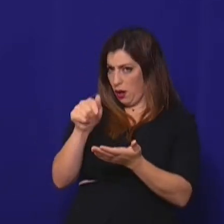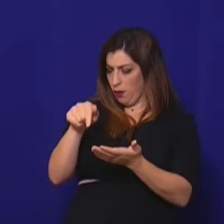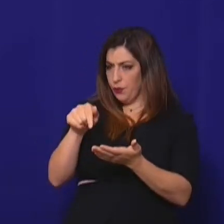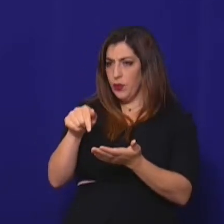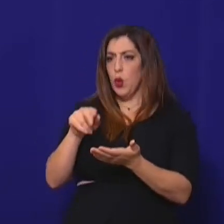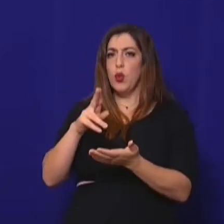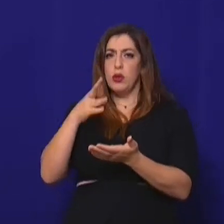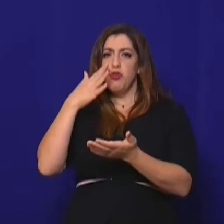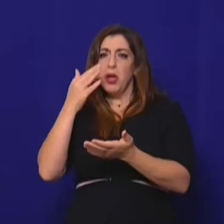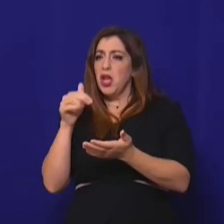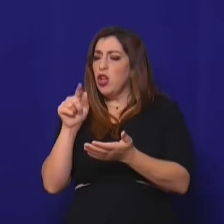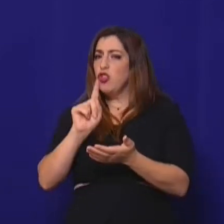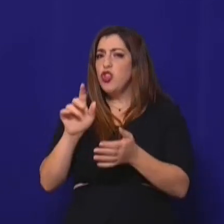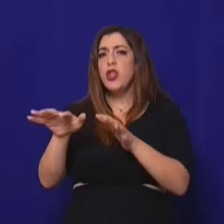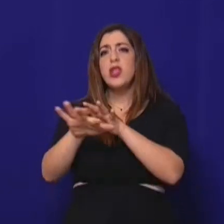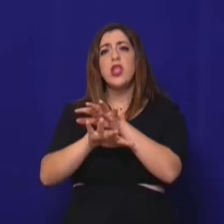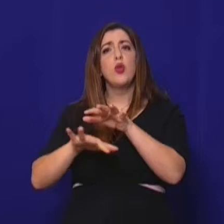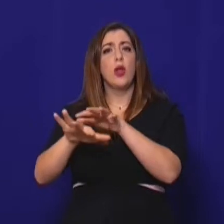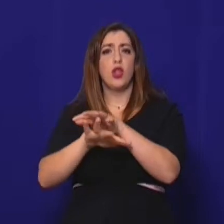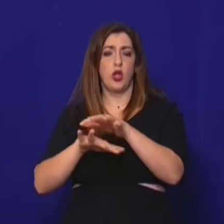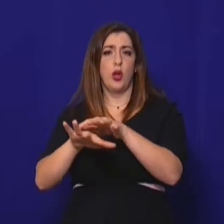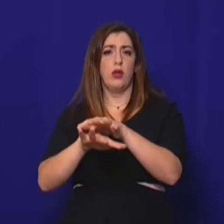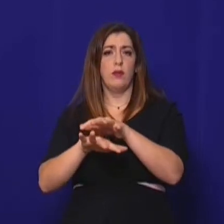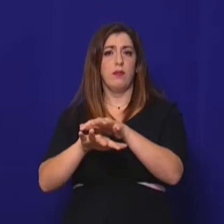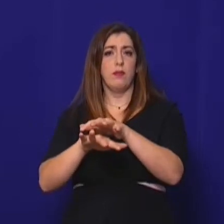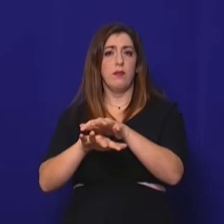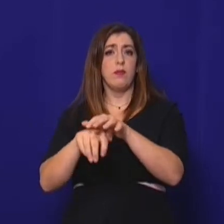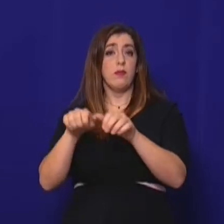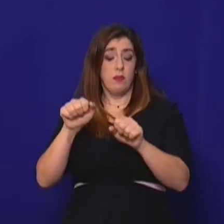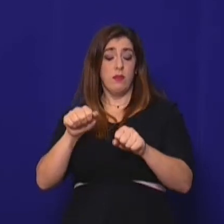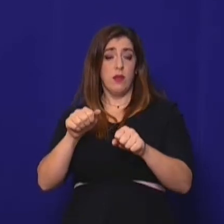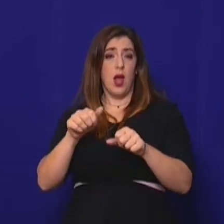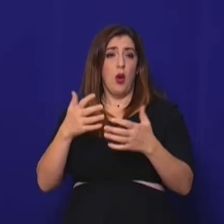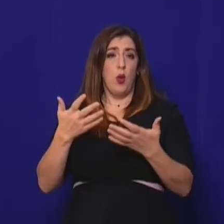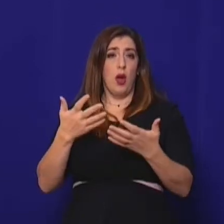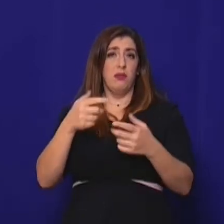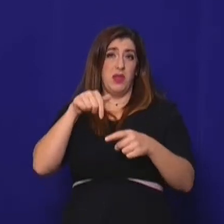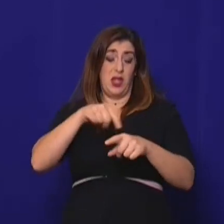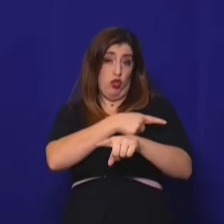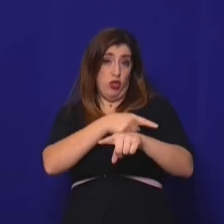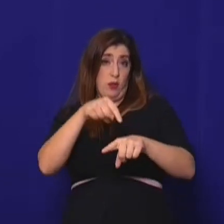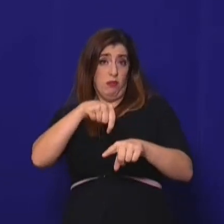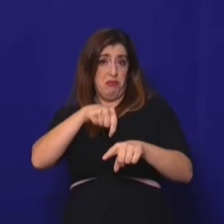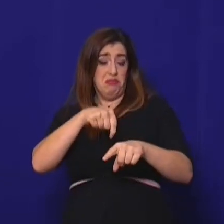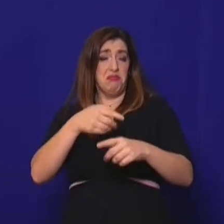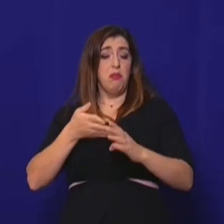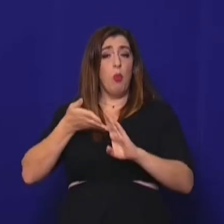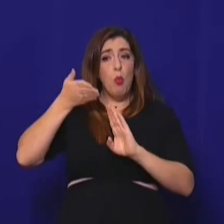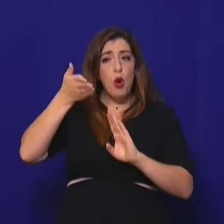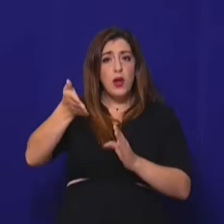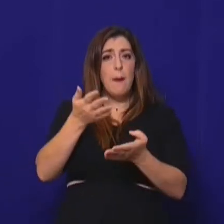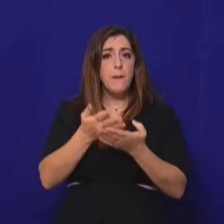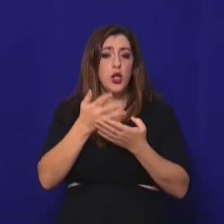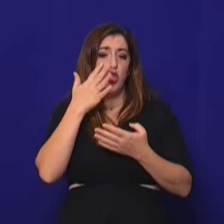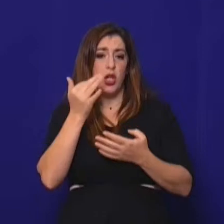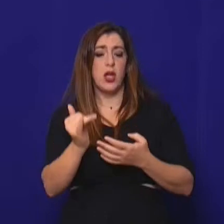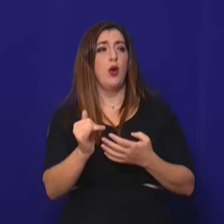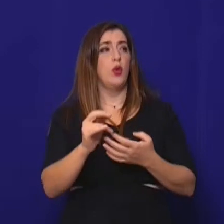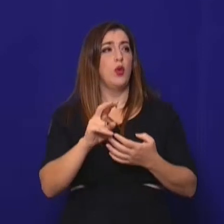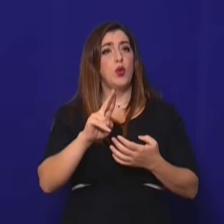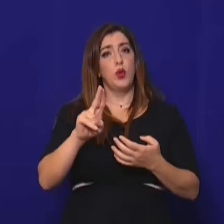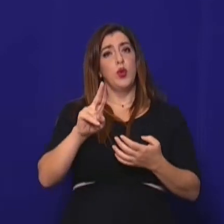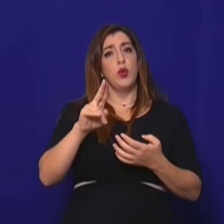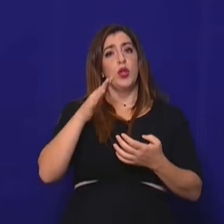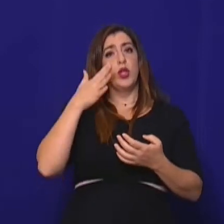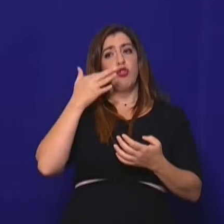x'inhi s-sitwazzjoni f'dan il-post. Infatti propju saret inspection dawn il-ġimgħa fejn propju anka d-distanza